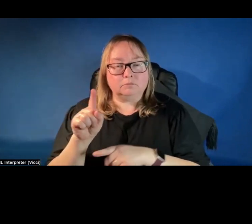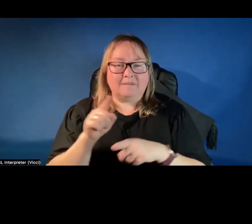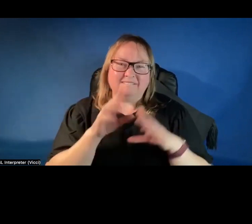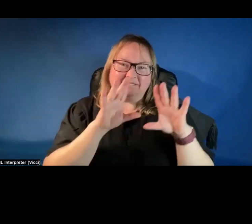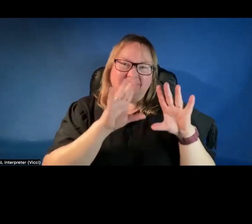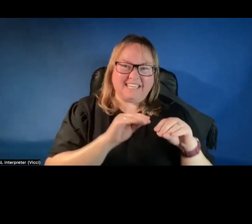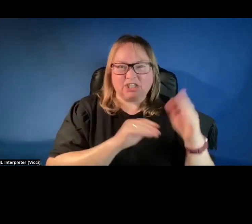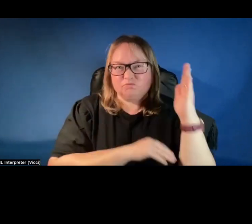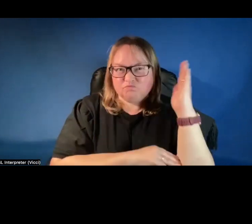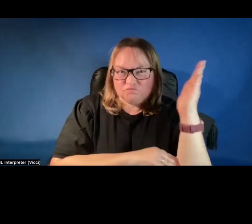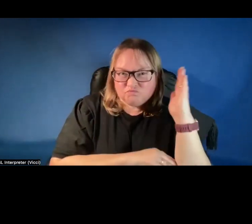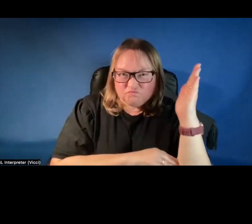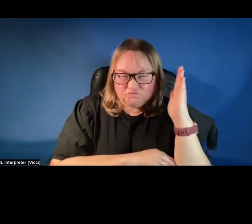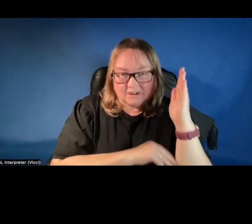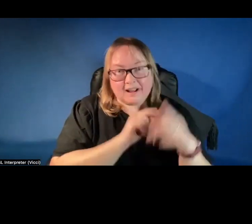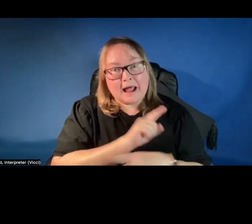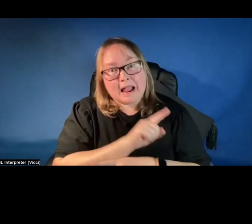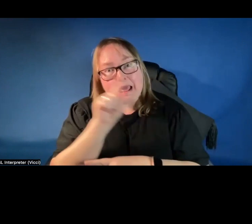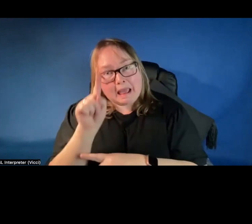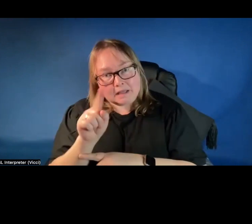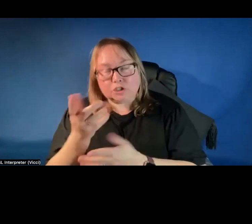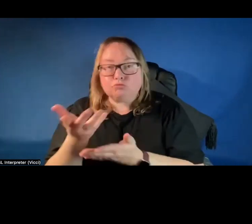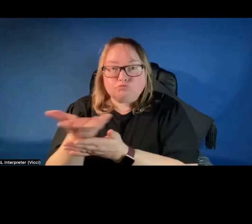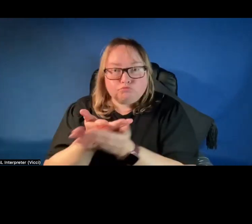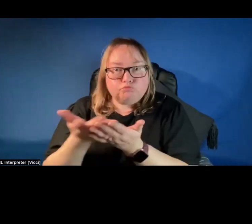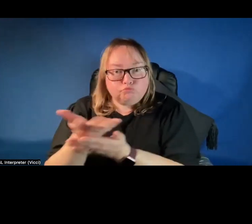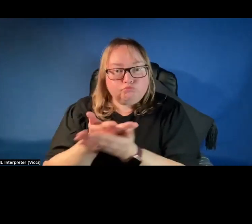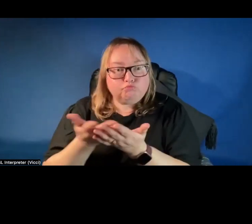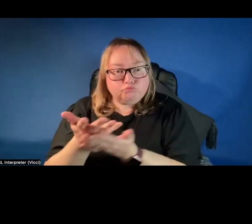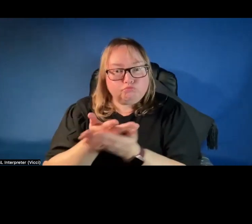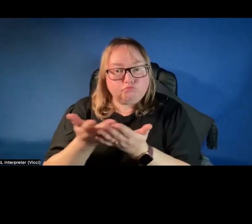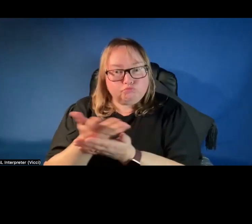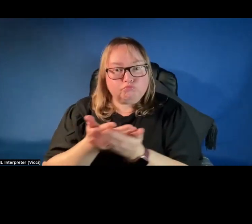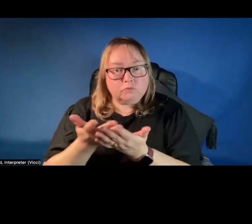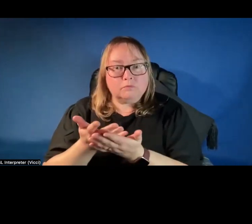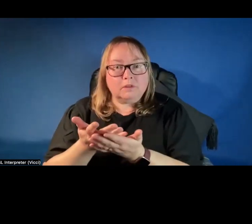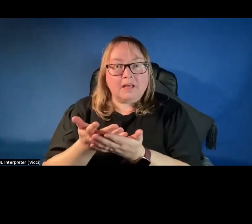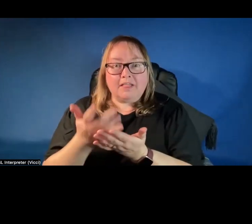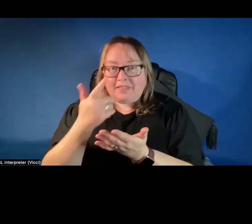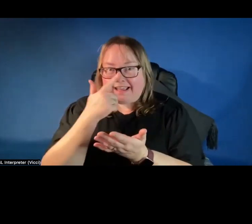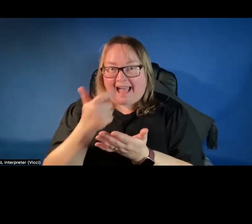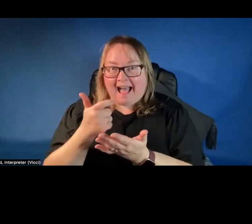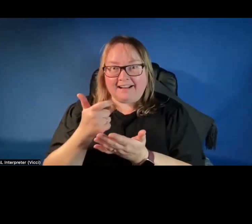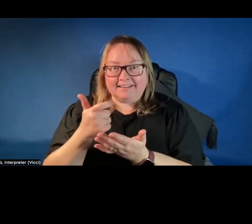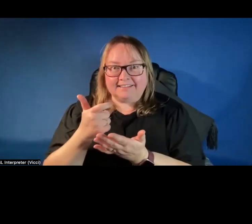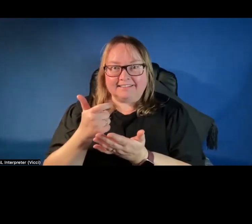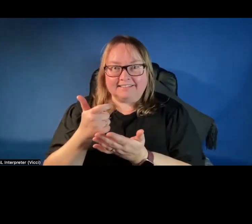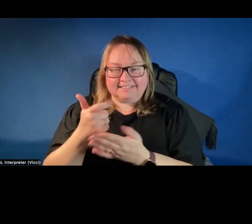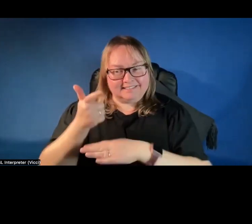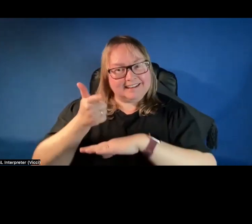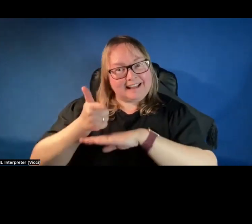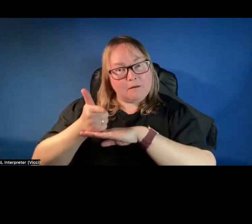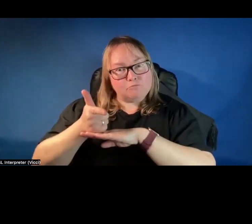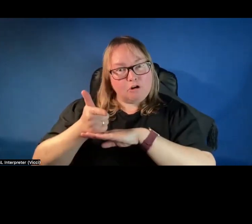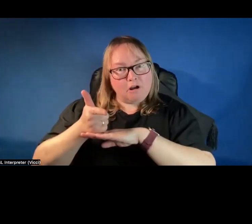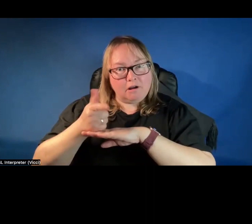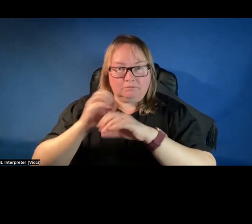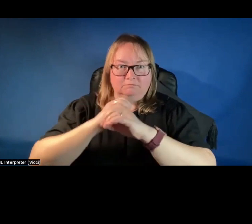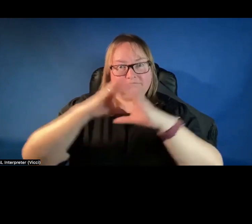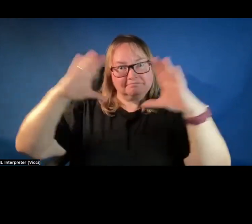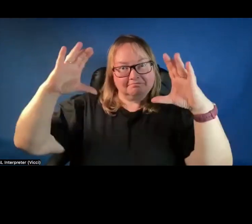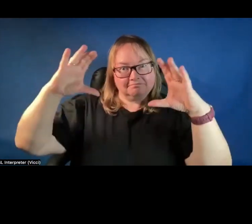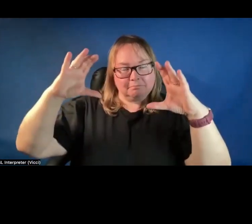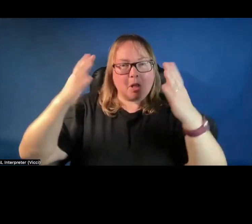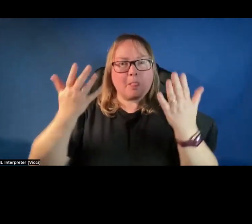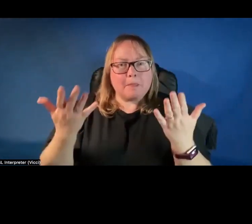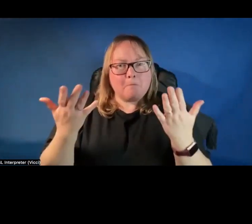some discussion and maybe some of your thoughts, when you would be more than welcome to turn on your video and sound them. But for now, since we're